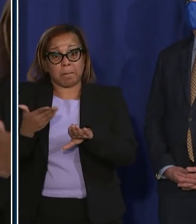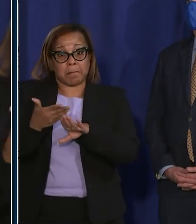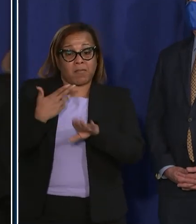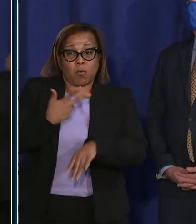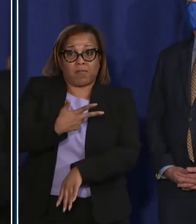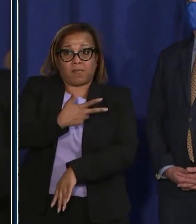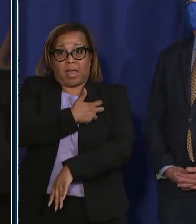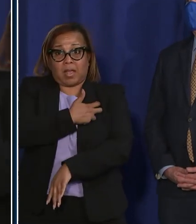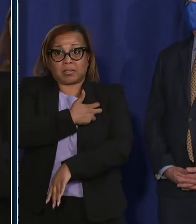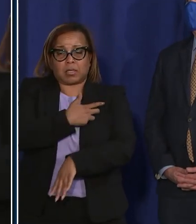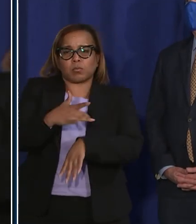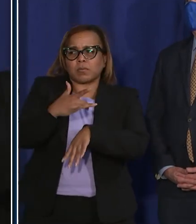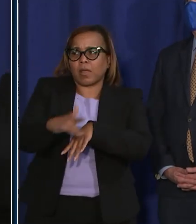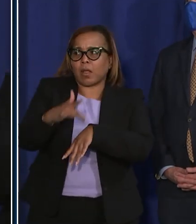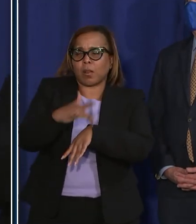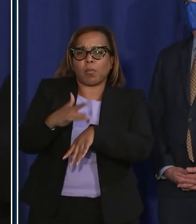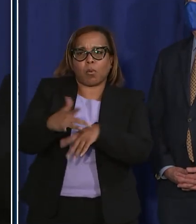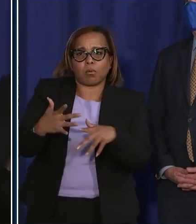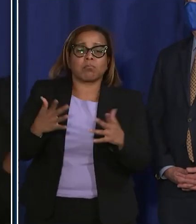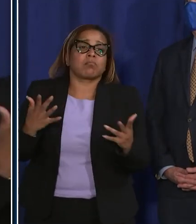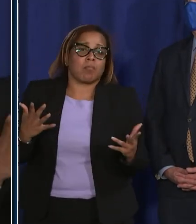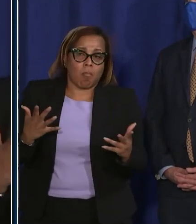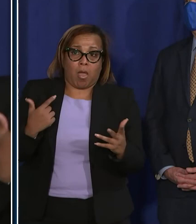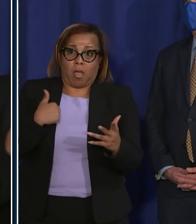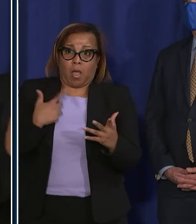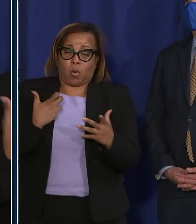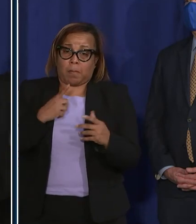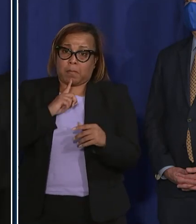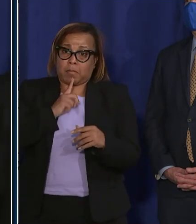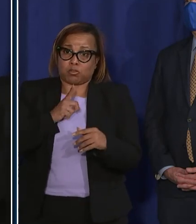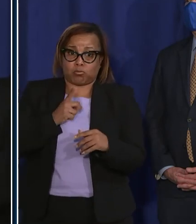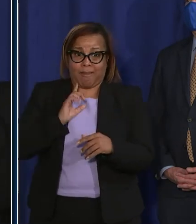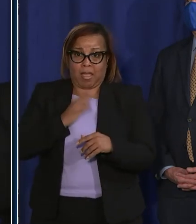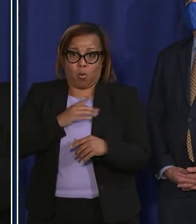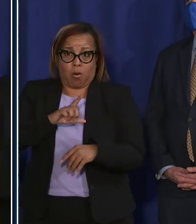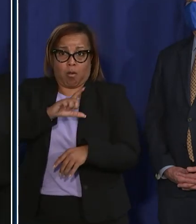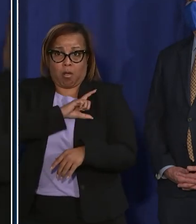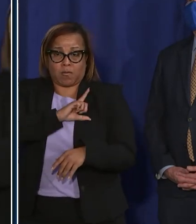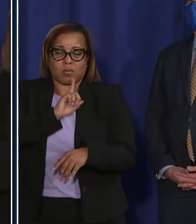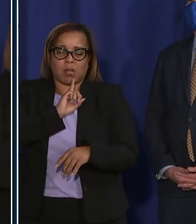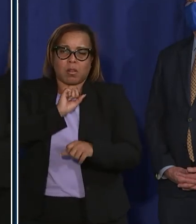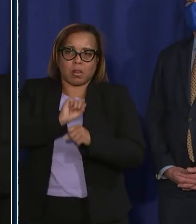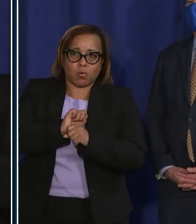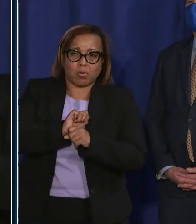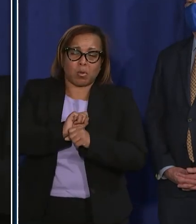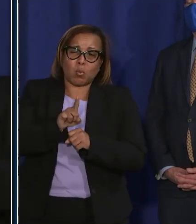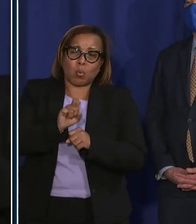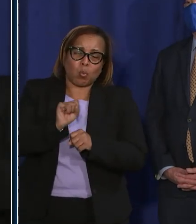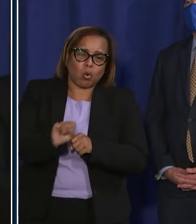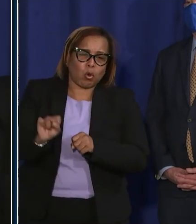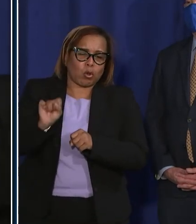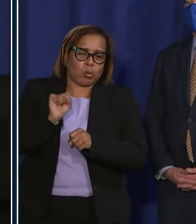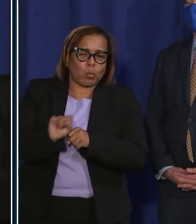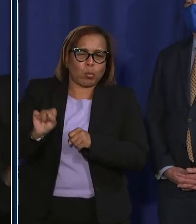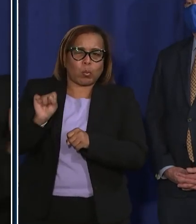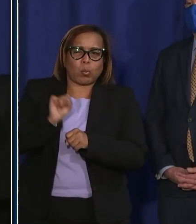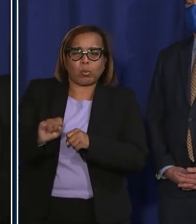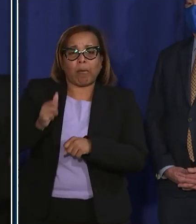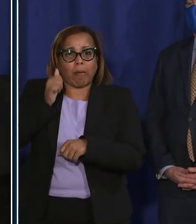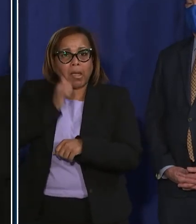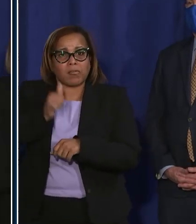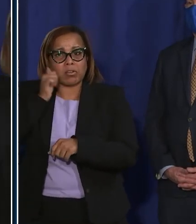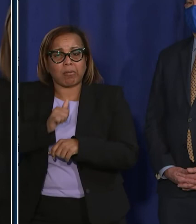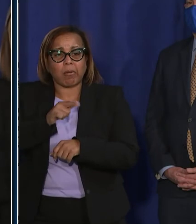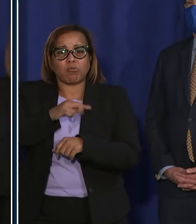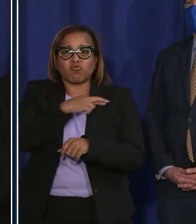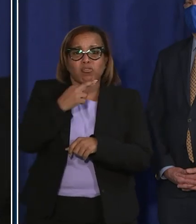vaccine was widely available. I want to make sure that our officers who are literally working their tails off every single day,